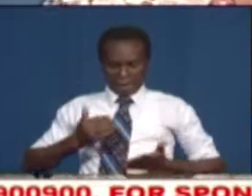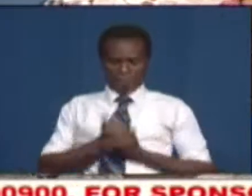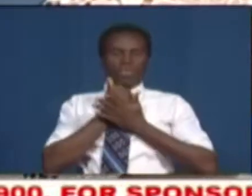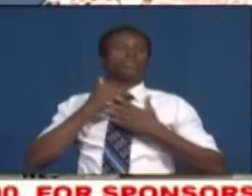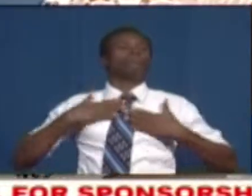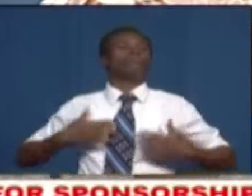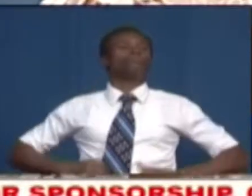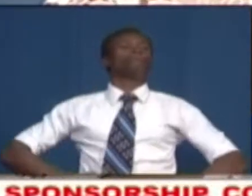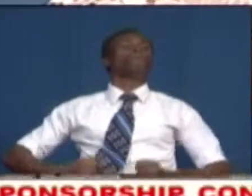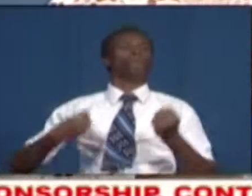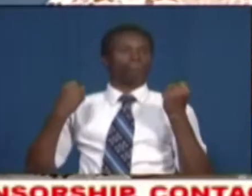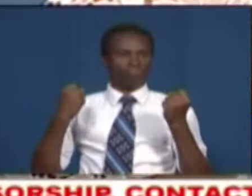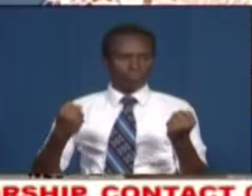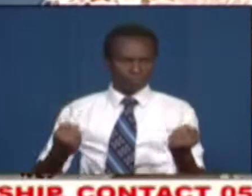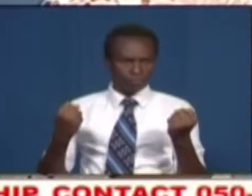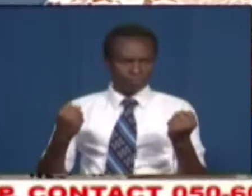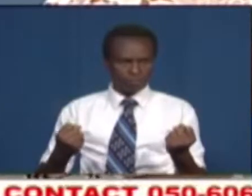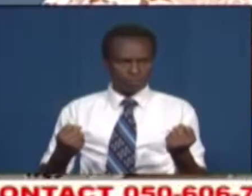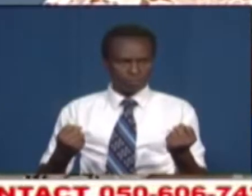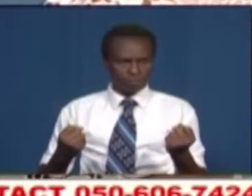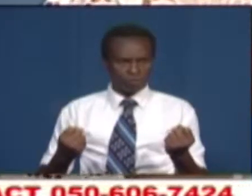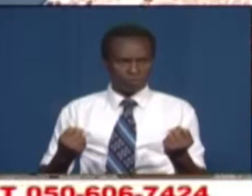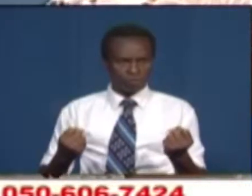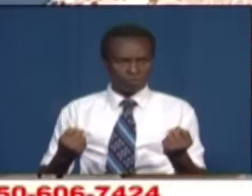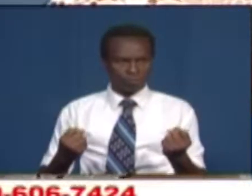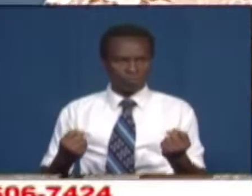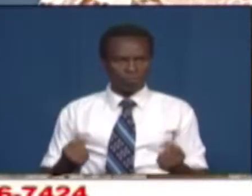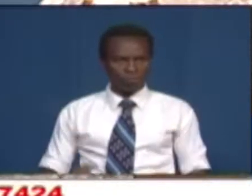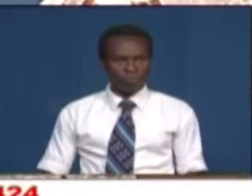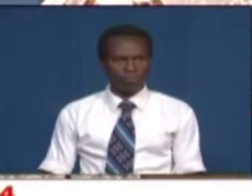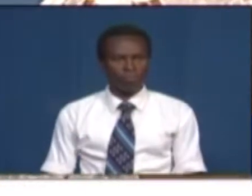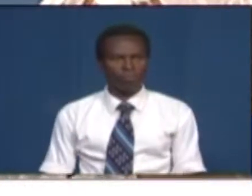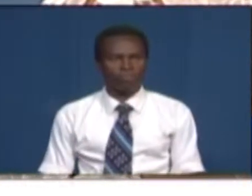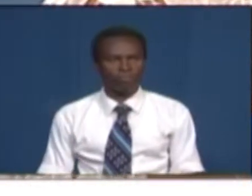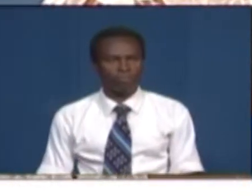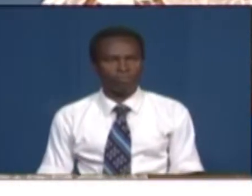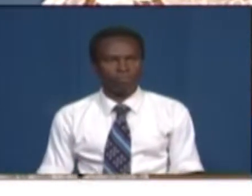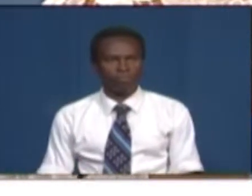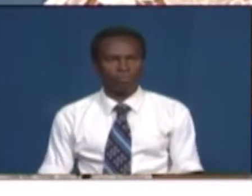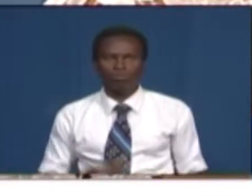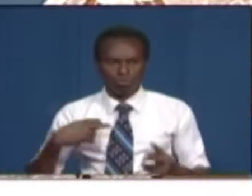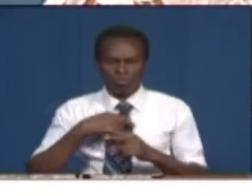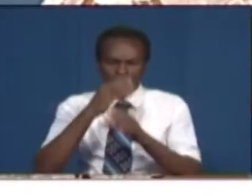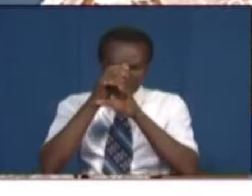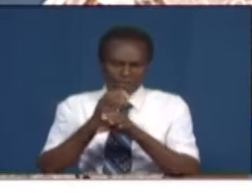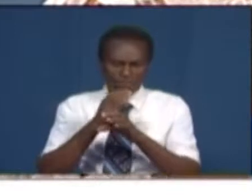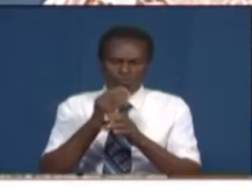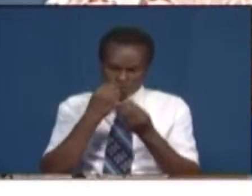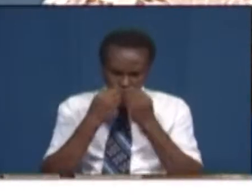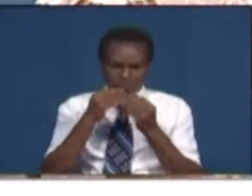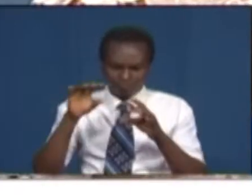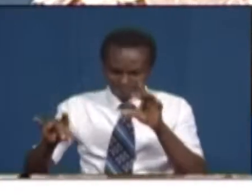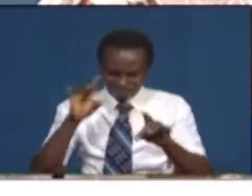the, you know, also constitute the formation of food nutrition in our bodies. So we need to be very, very careful that